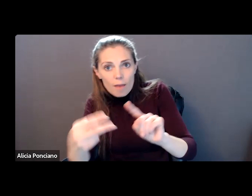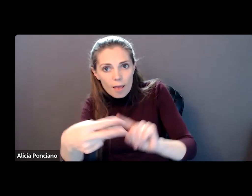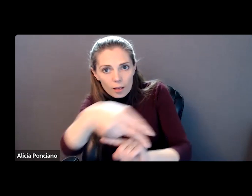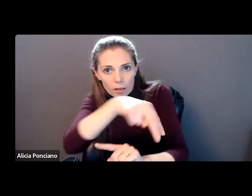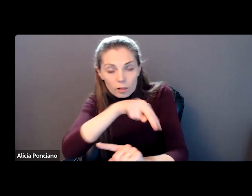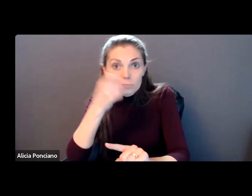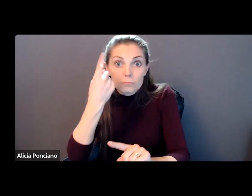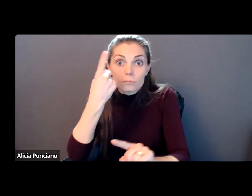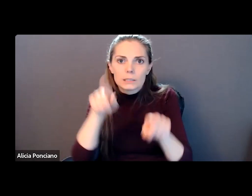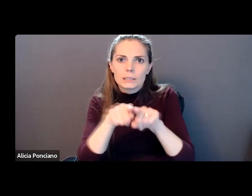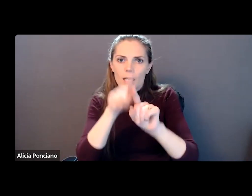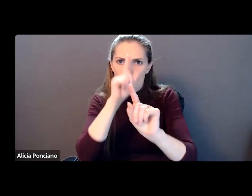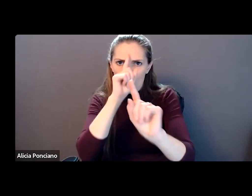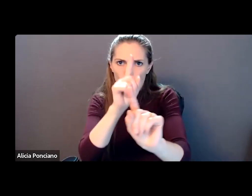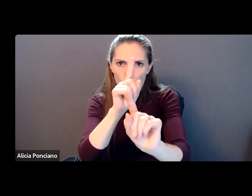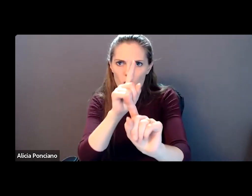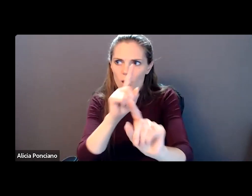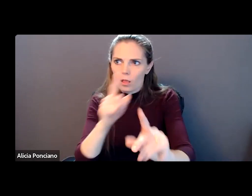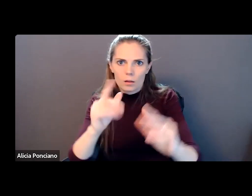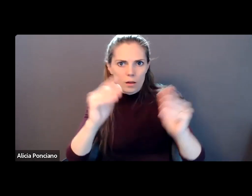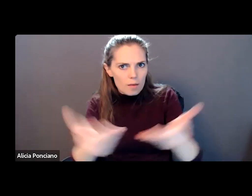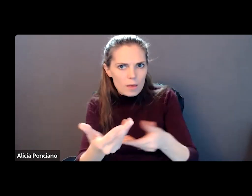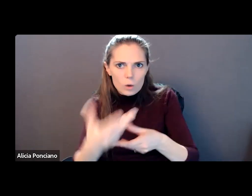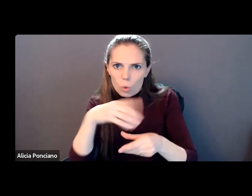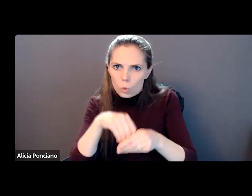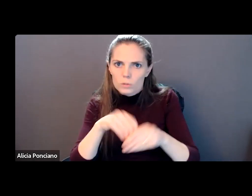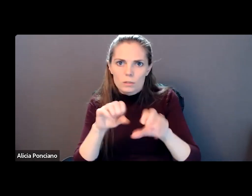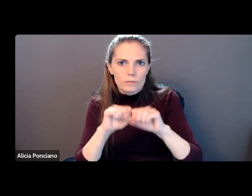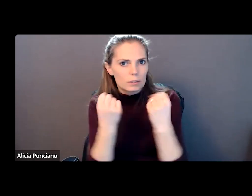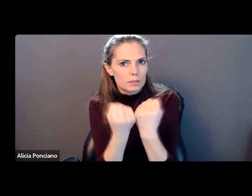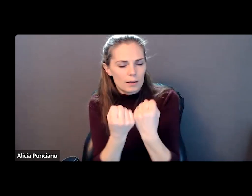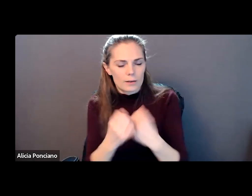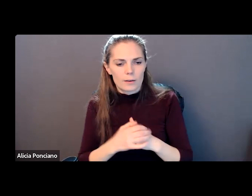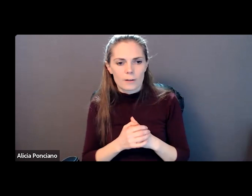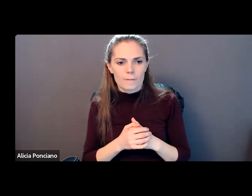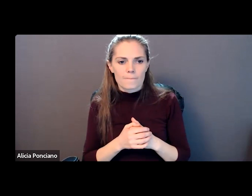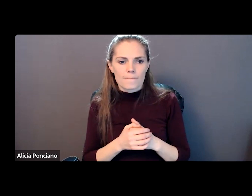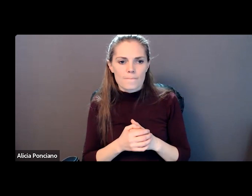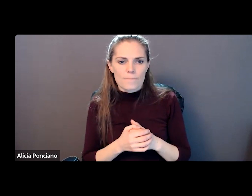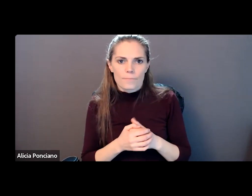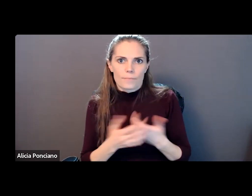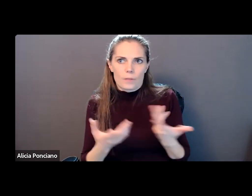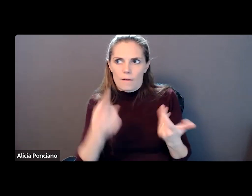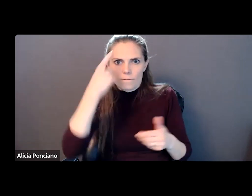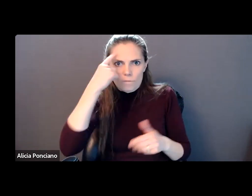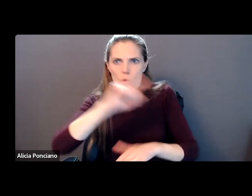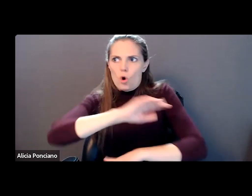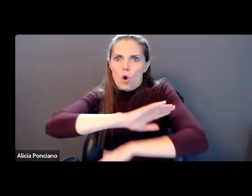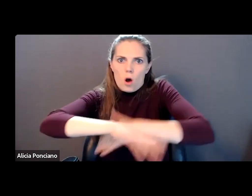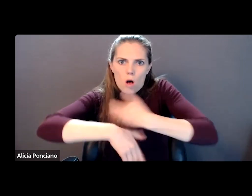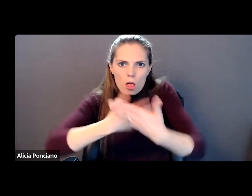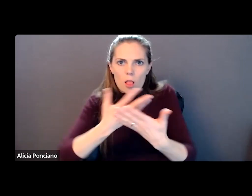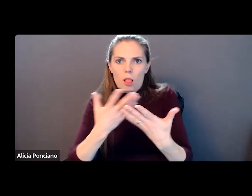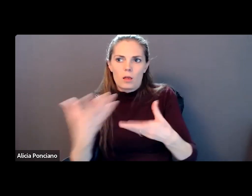goals of having an inclusive society that means all of us are included,